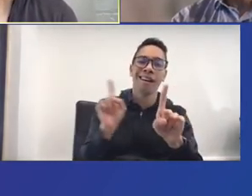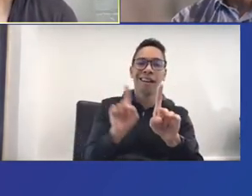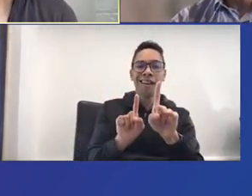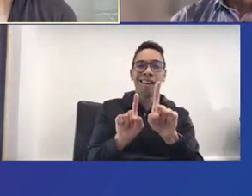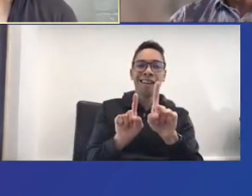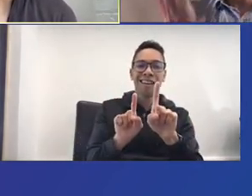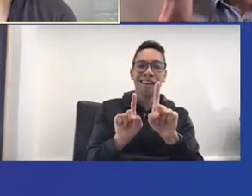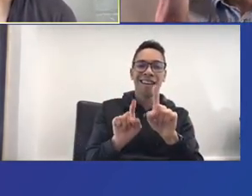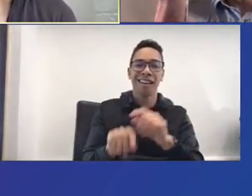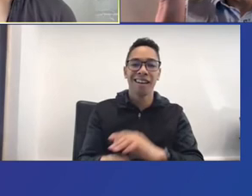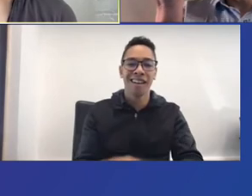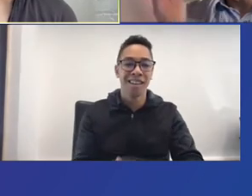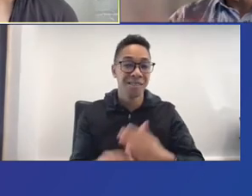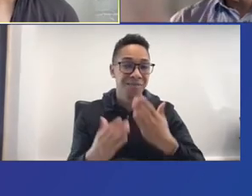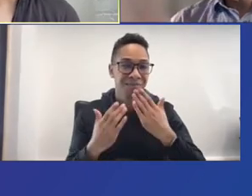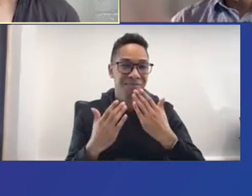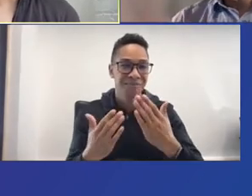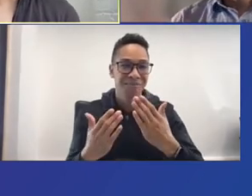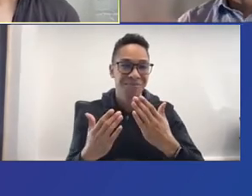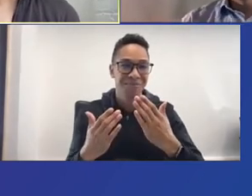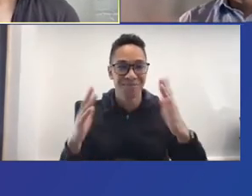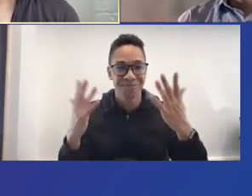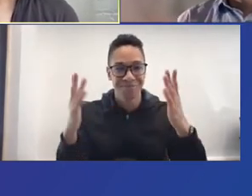And thank you.